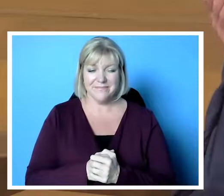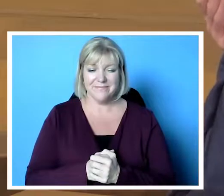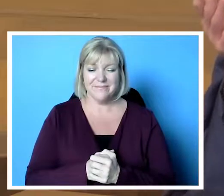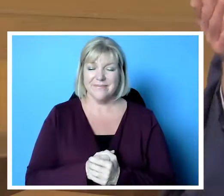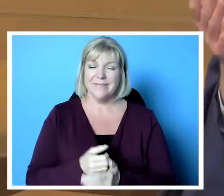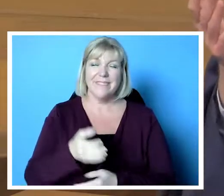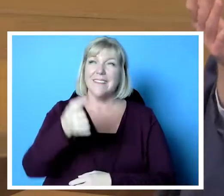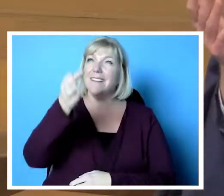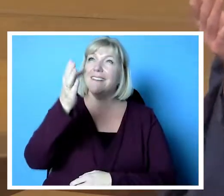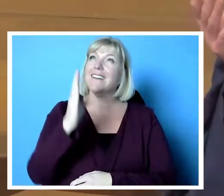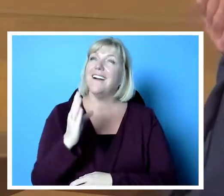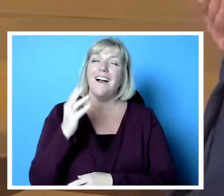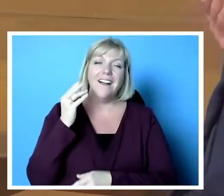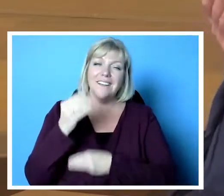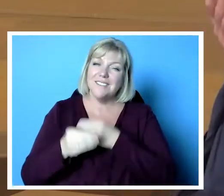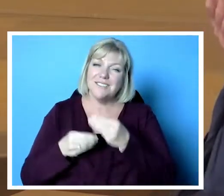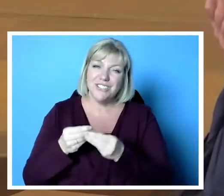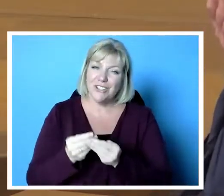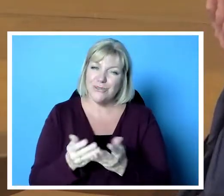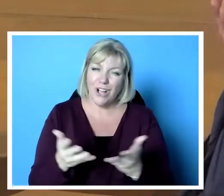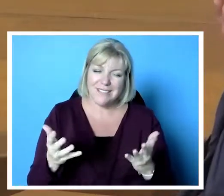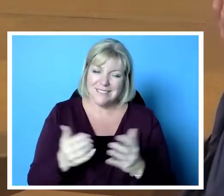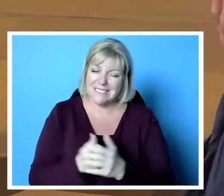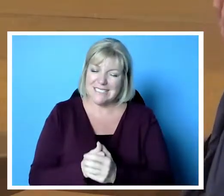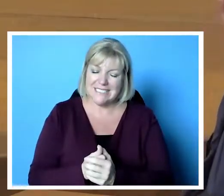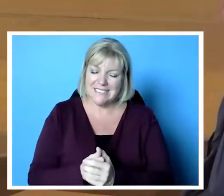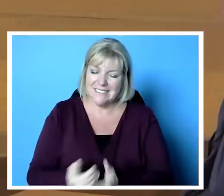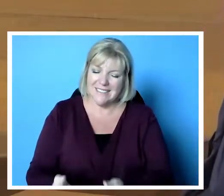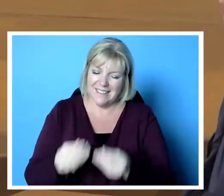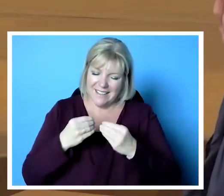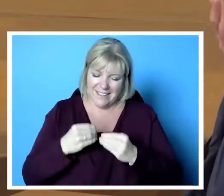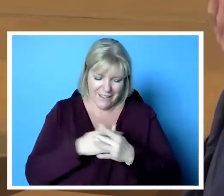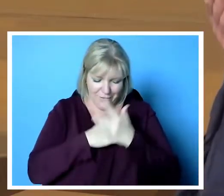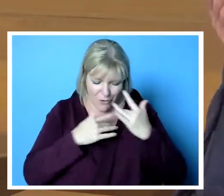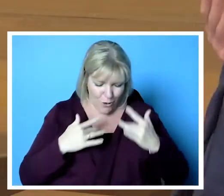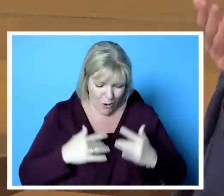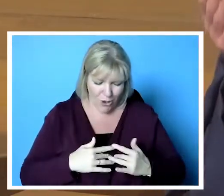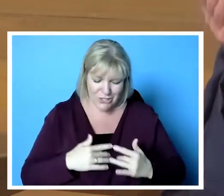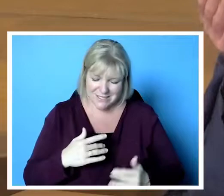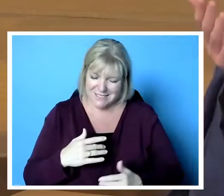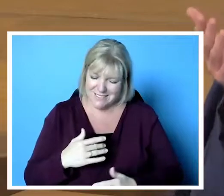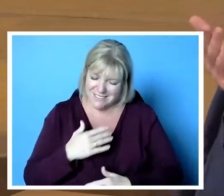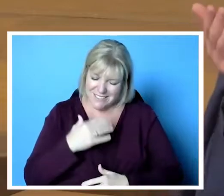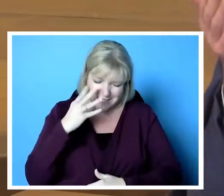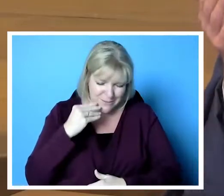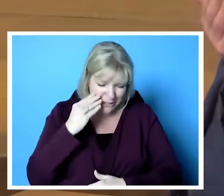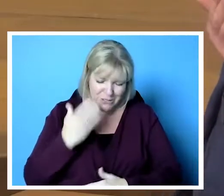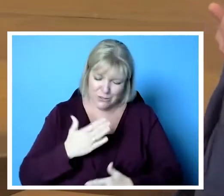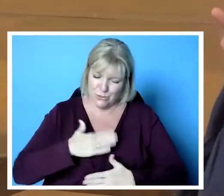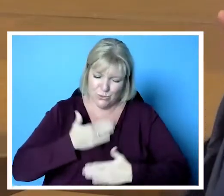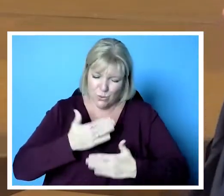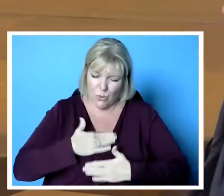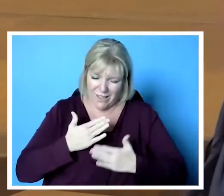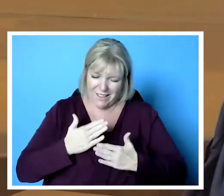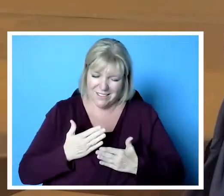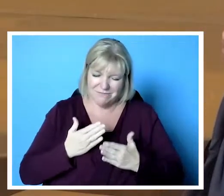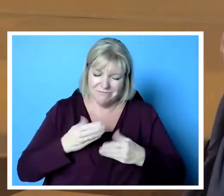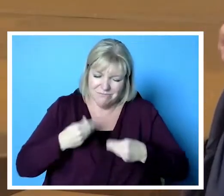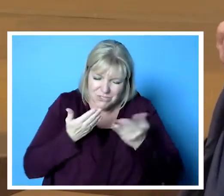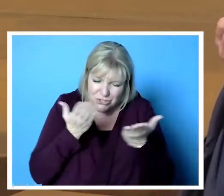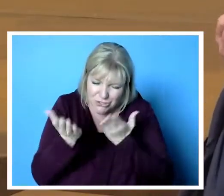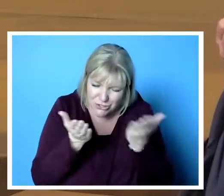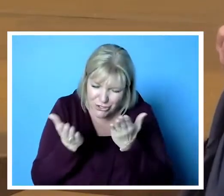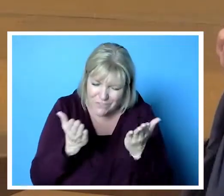God of generosity, cultivate within us hearts that find joy in giving of ourselves and our